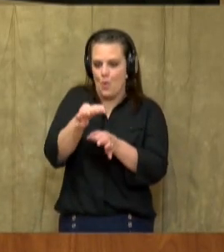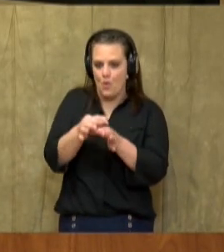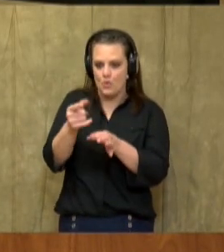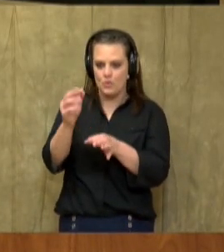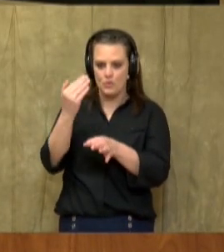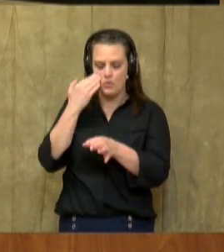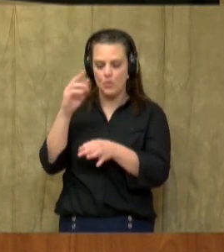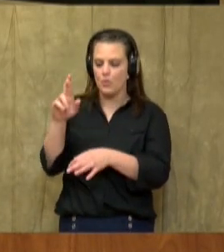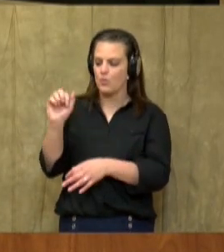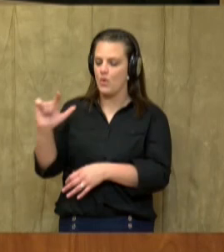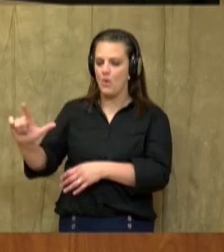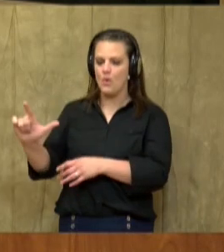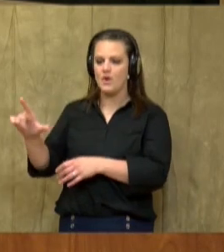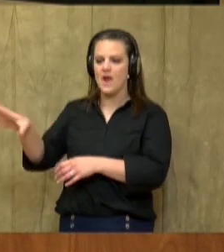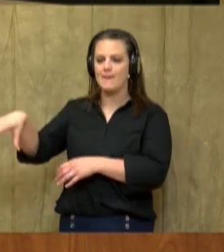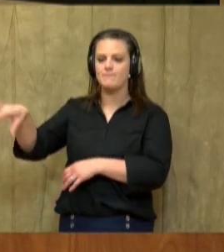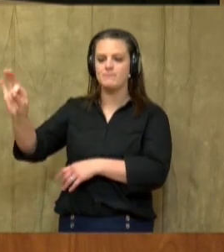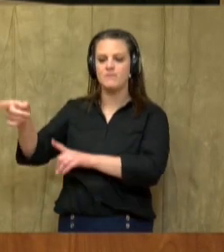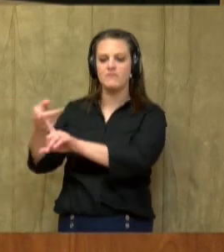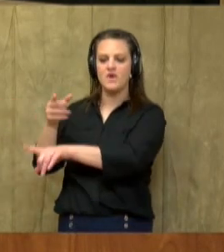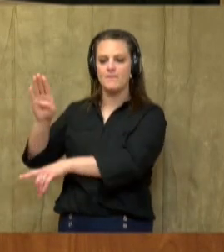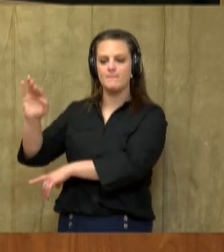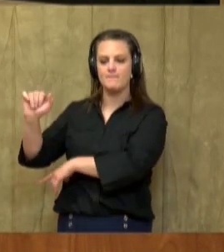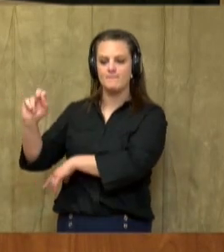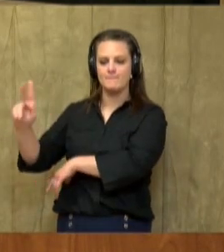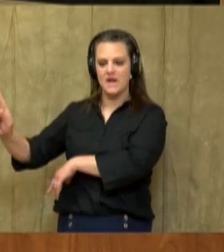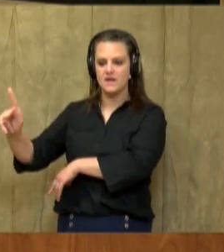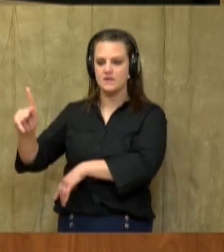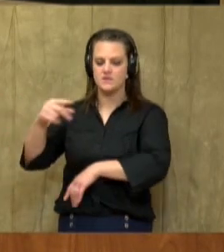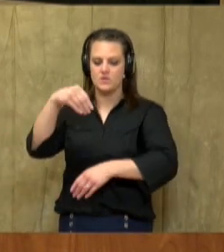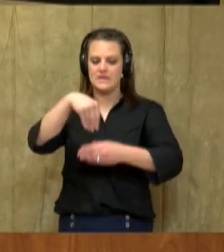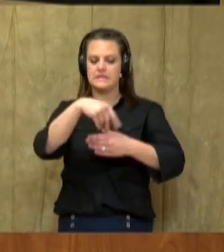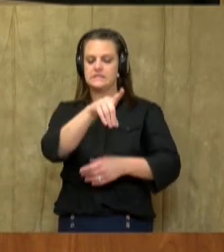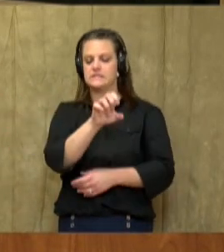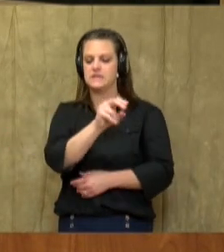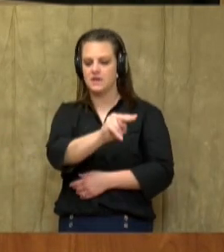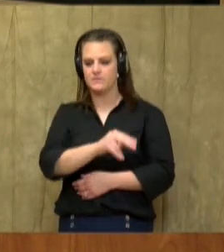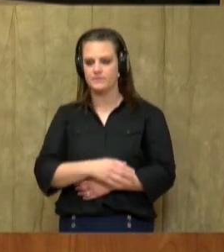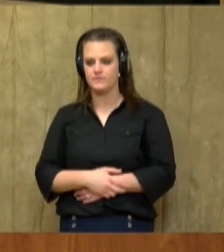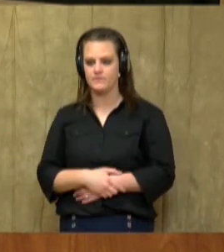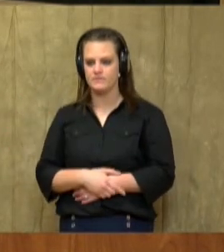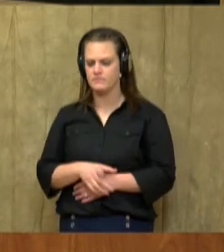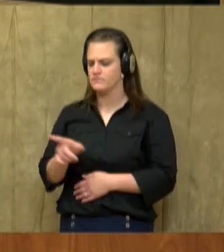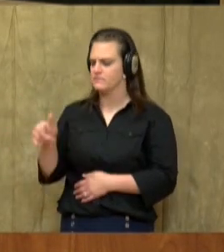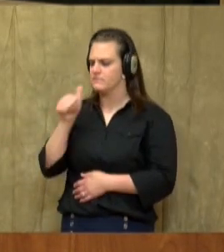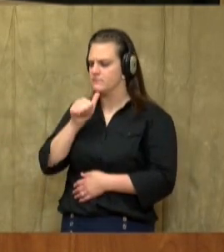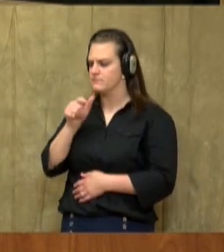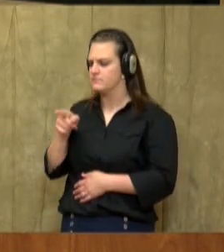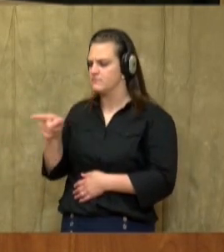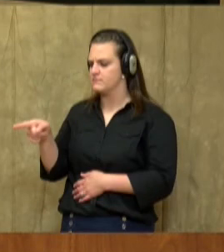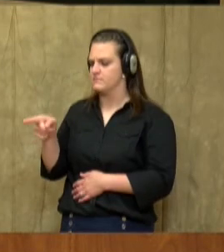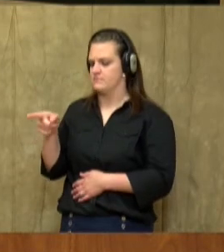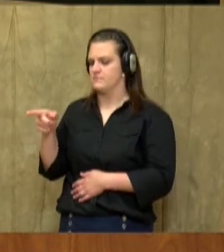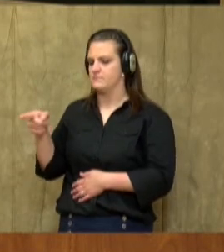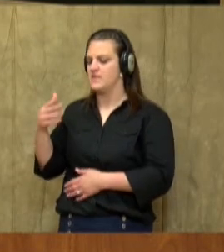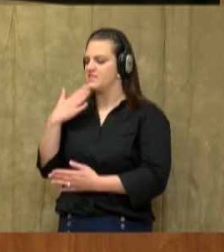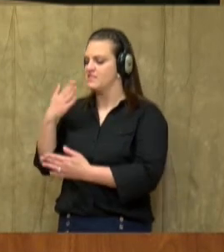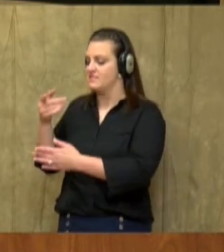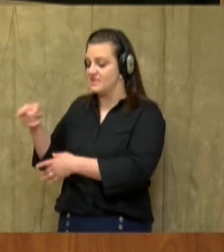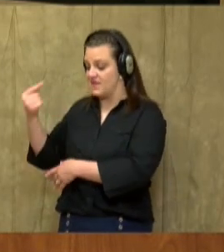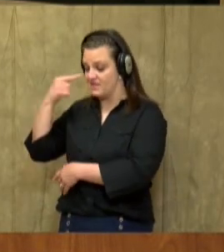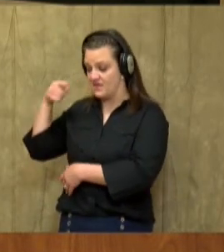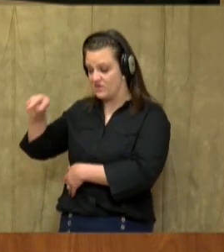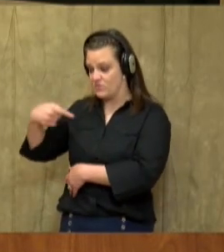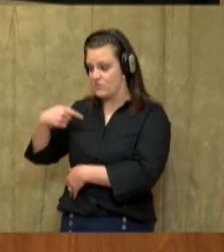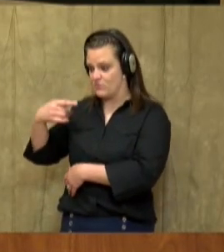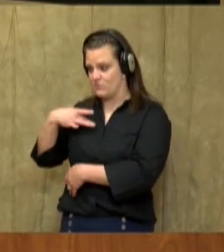from the bank today. They're on the den coffee table. What about you, Caitlin? Said Grandpa. Think you have an eye